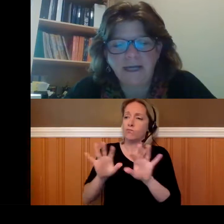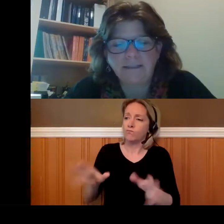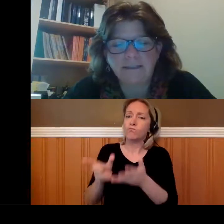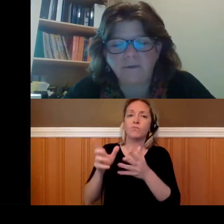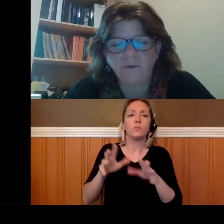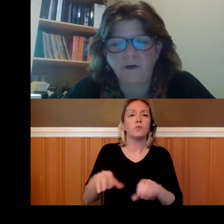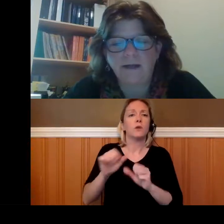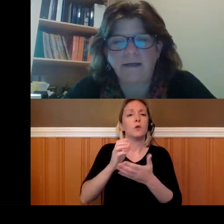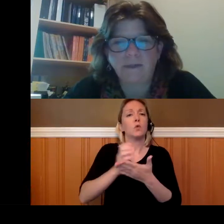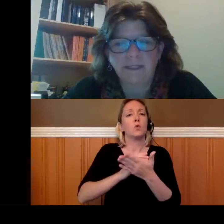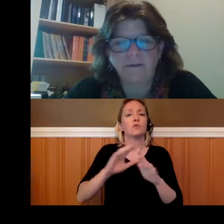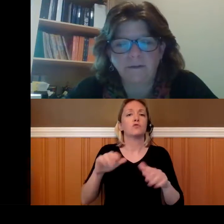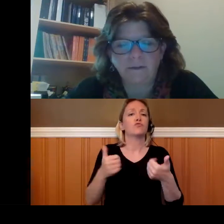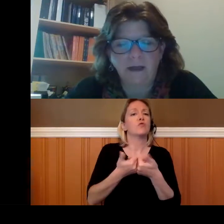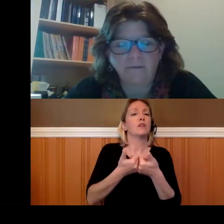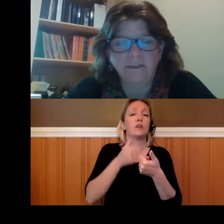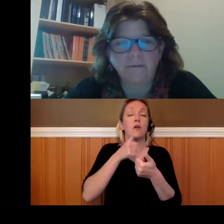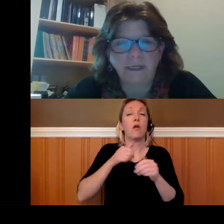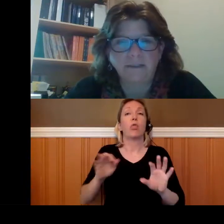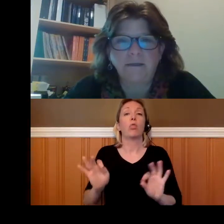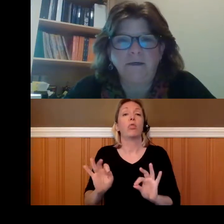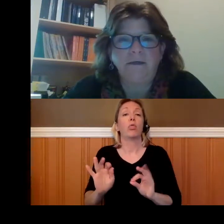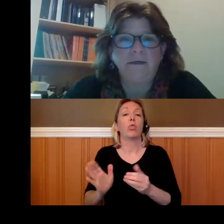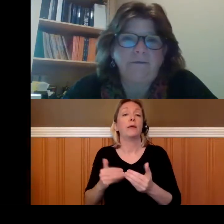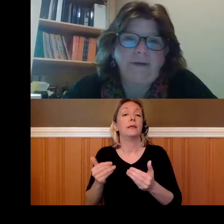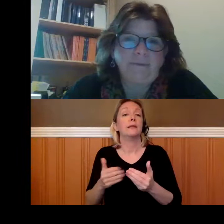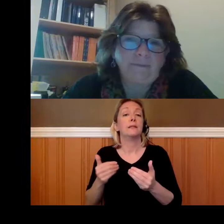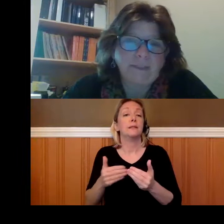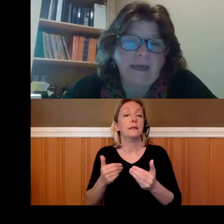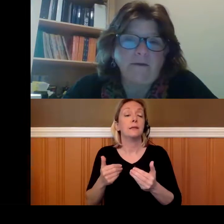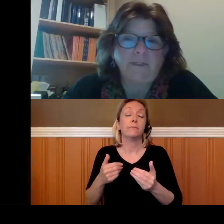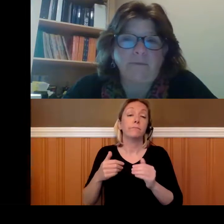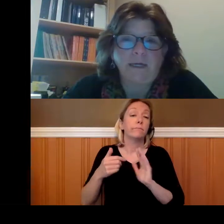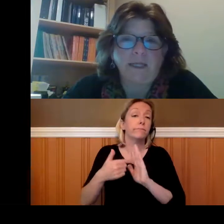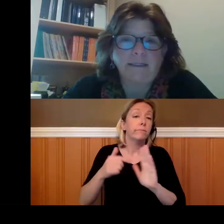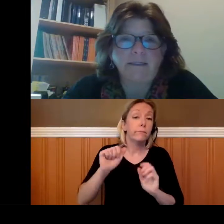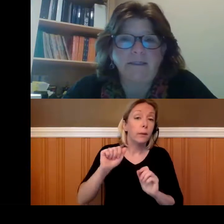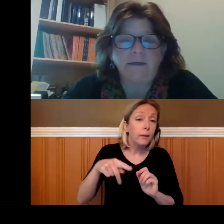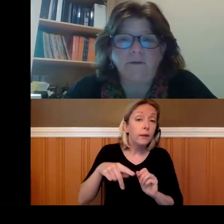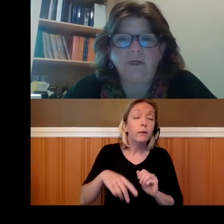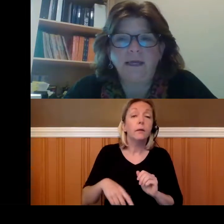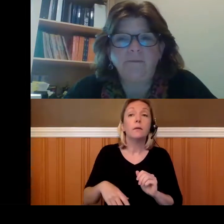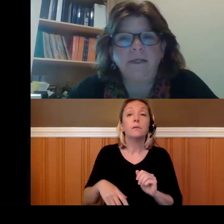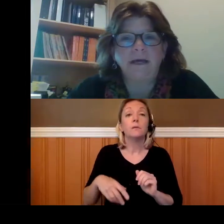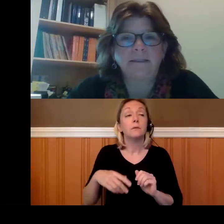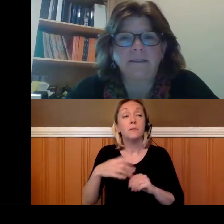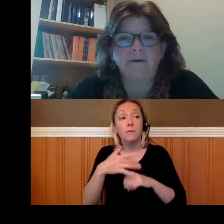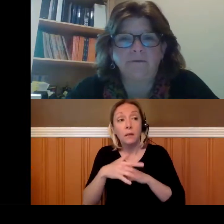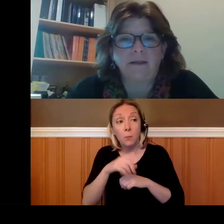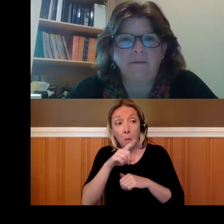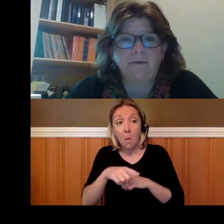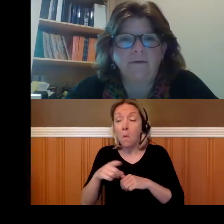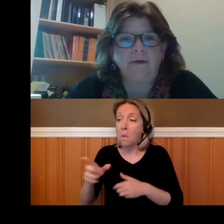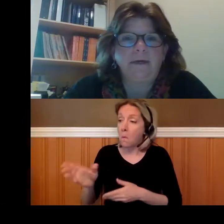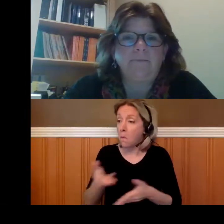academic subjects. We don't take those AP classes. You know, look at the AP classes that are available.